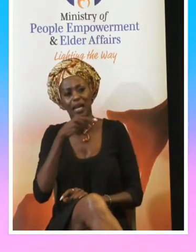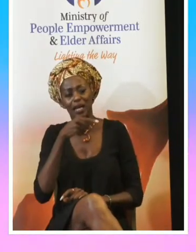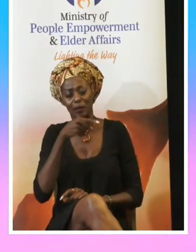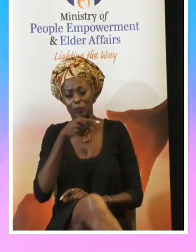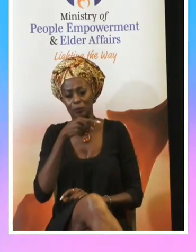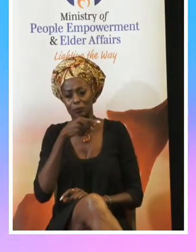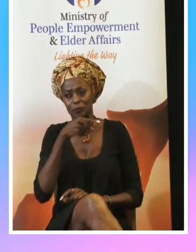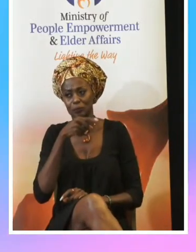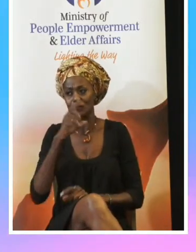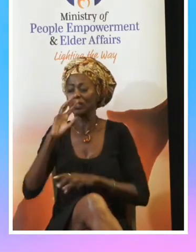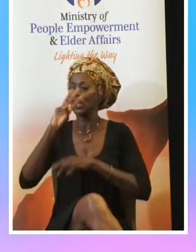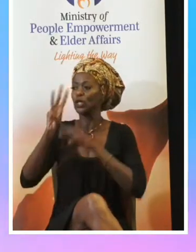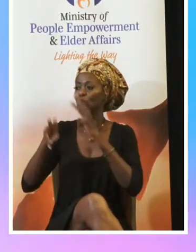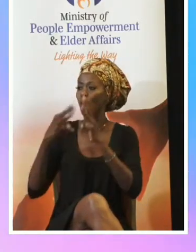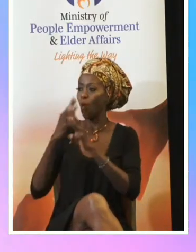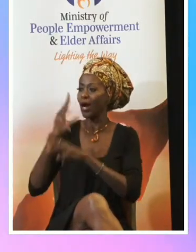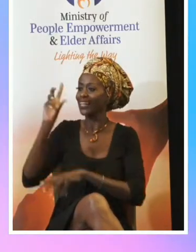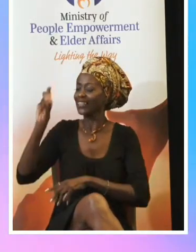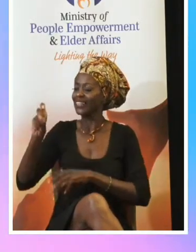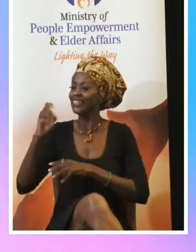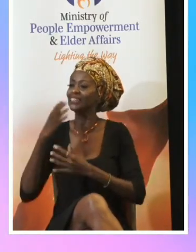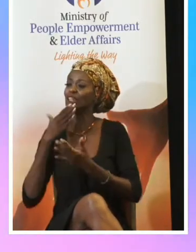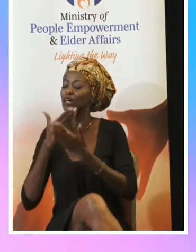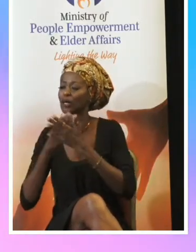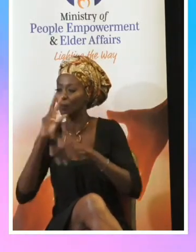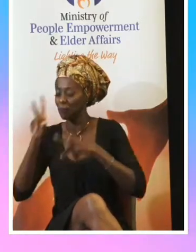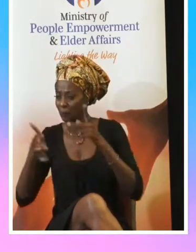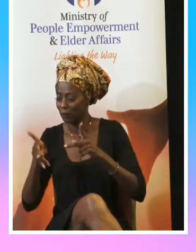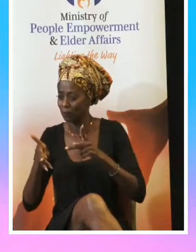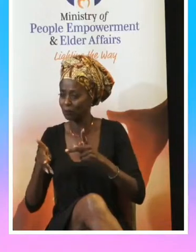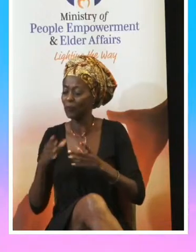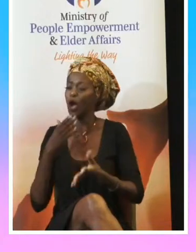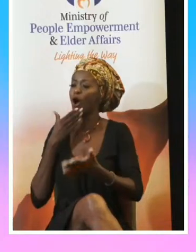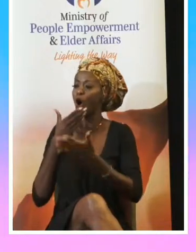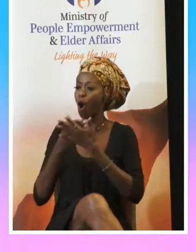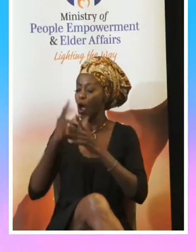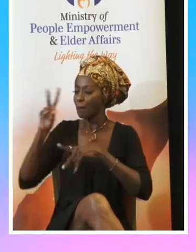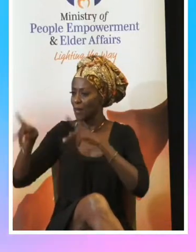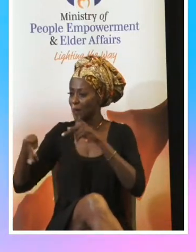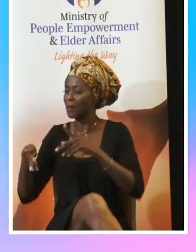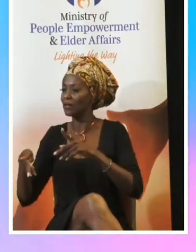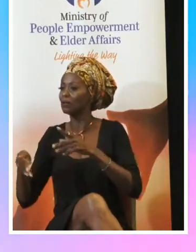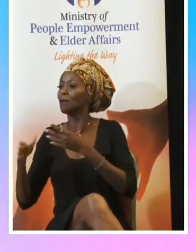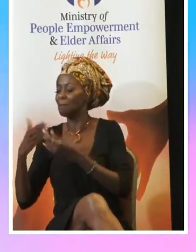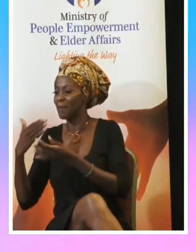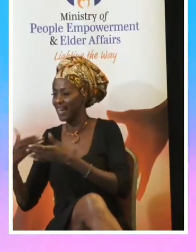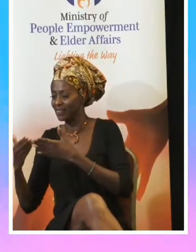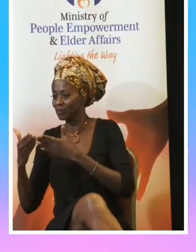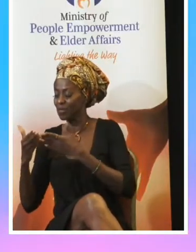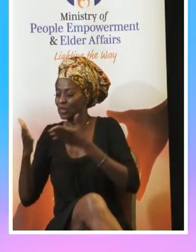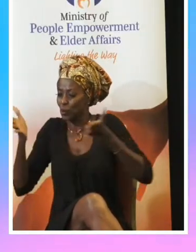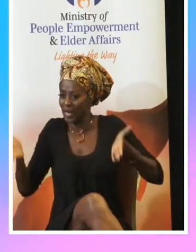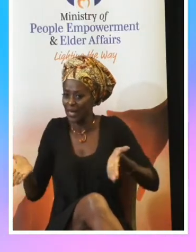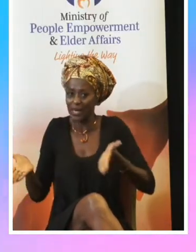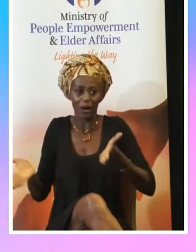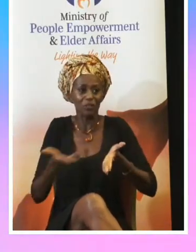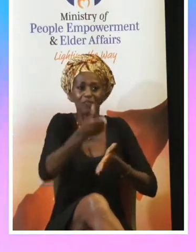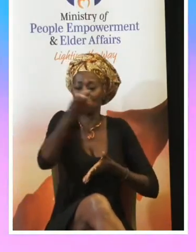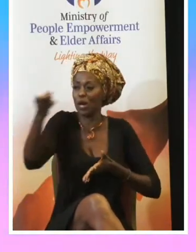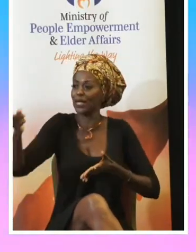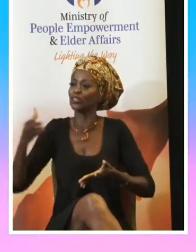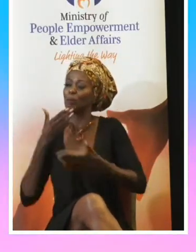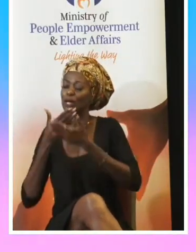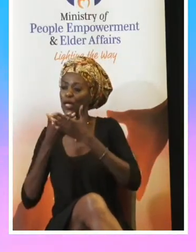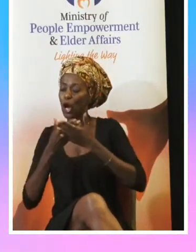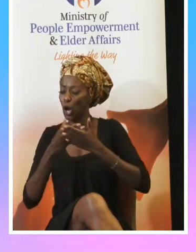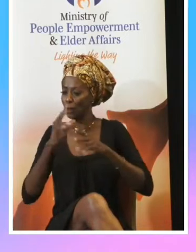needs good people matter. And he encouraged us to be good people. And the scripture